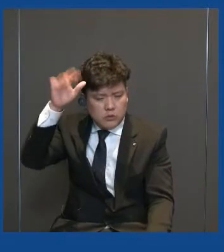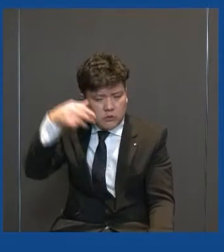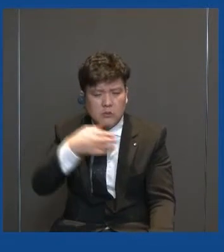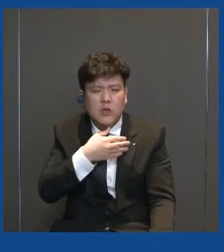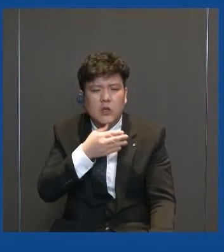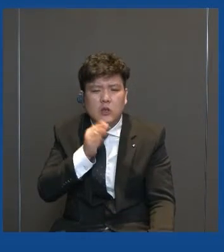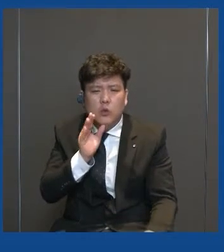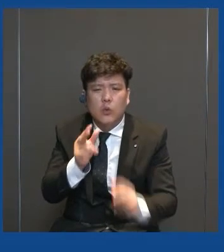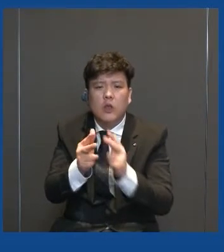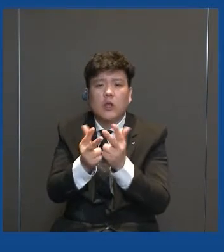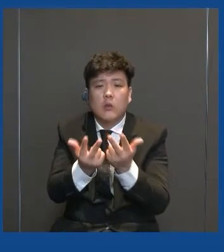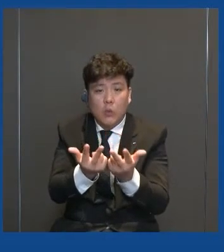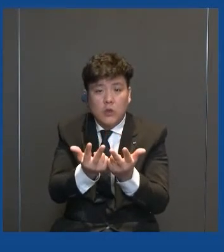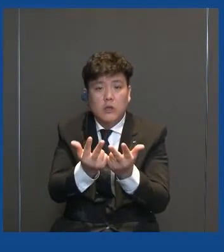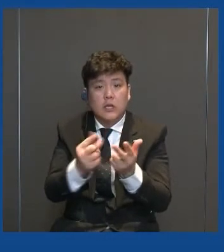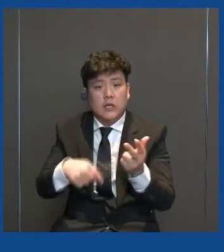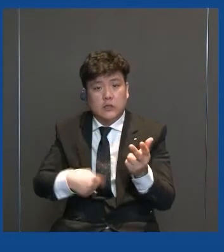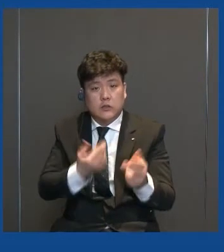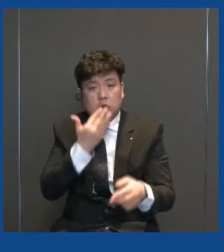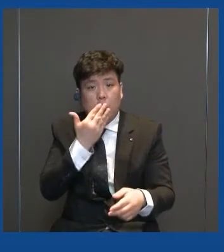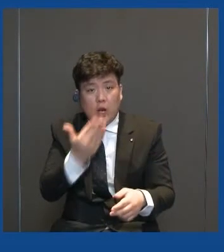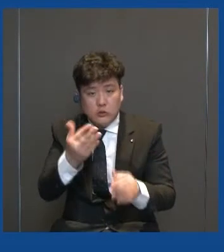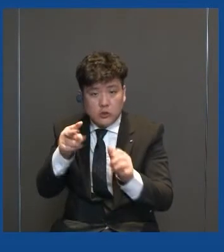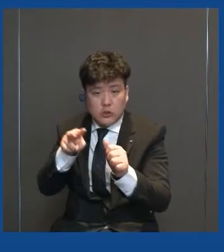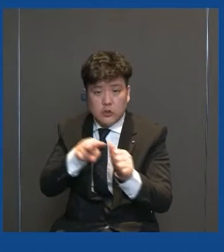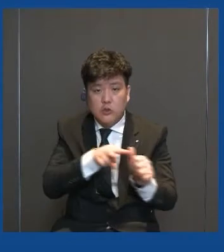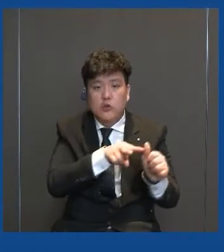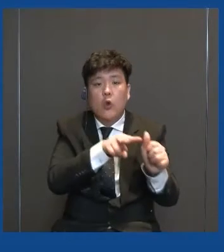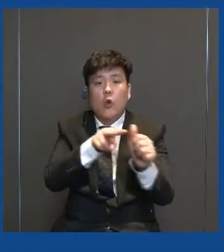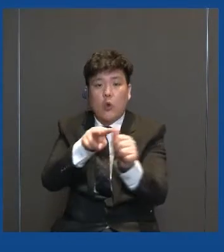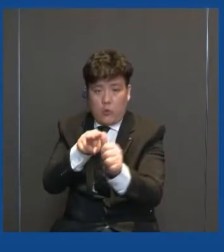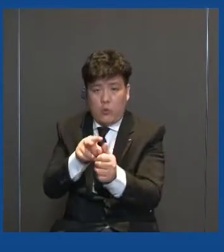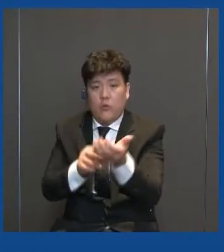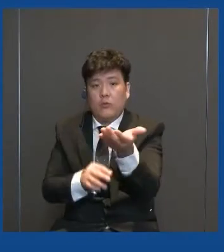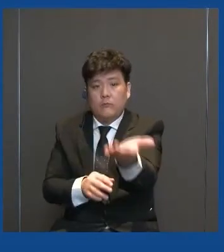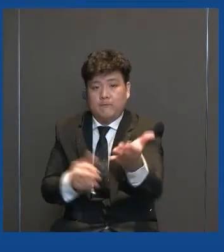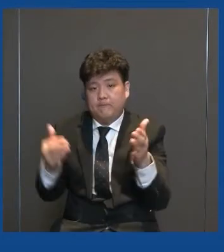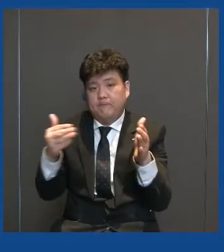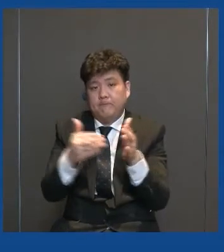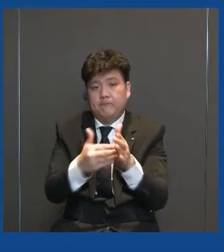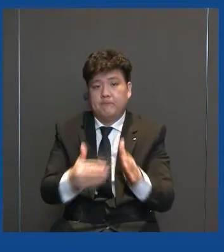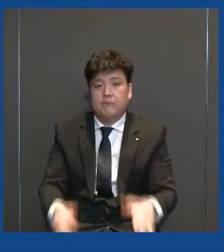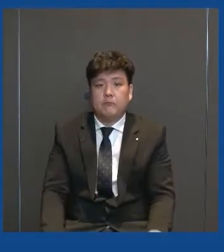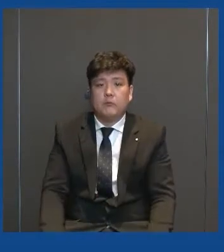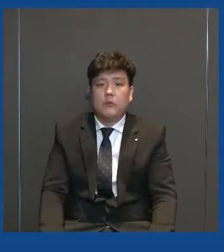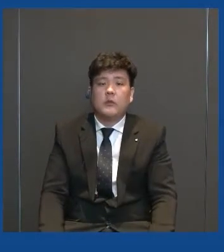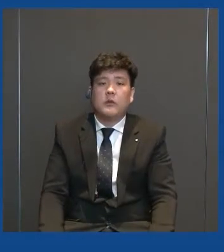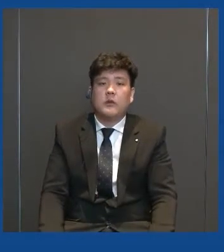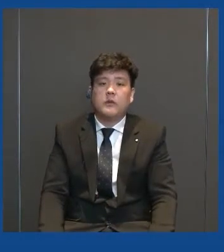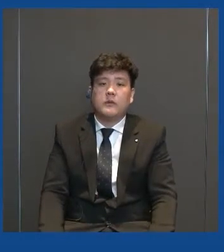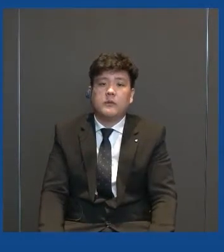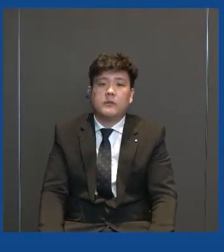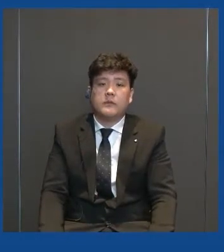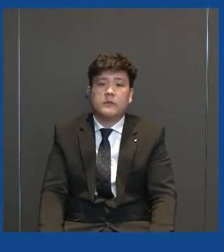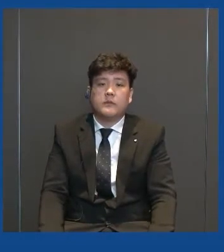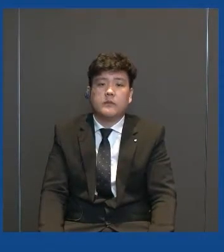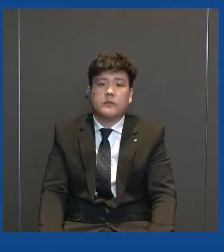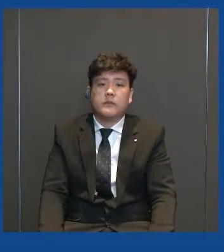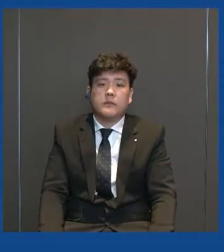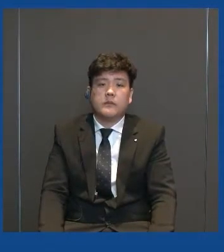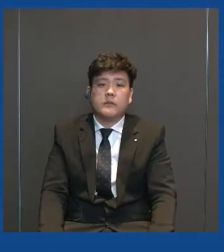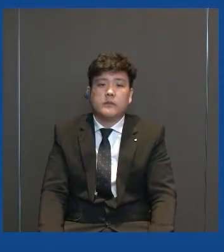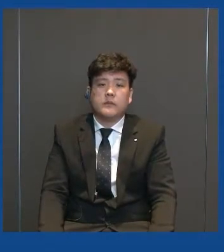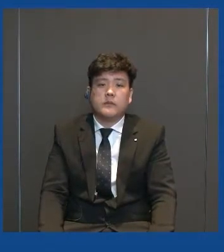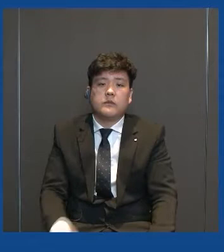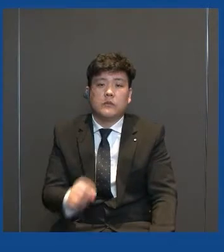And regarding experience of lockdown amongst the elderly, we had one recent Danish